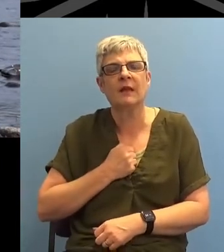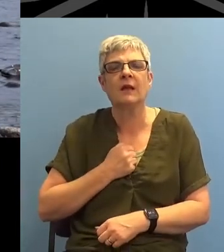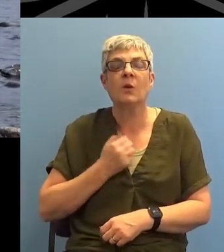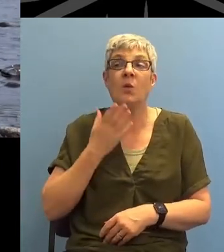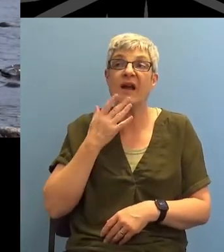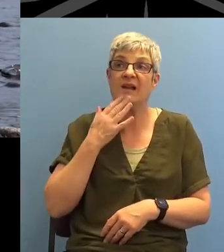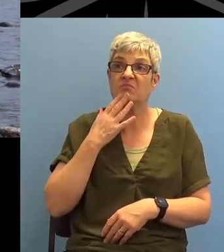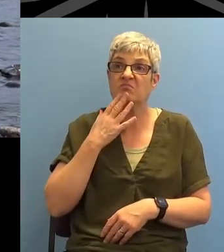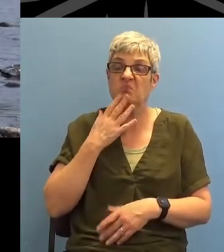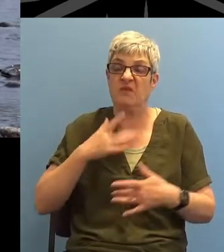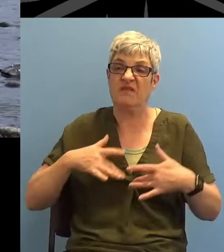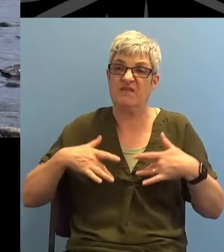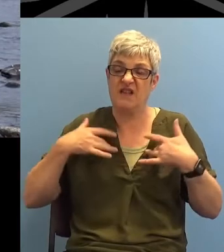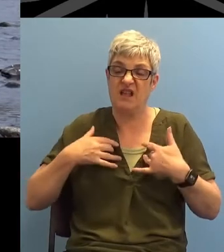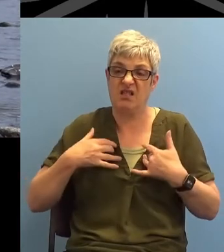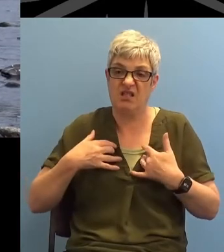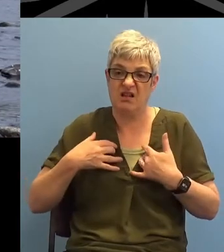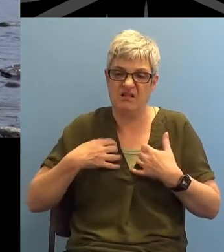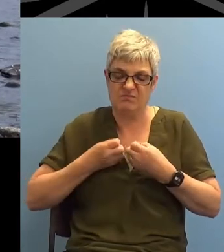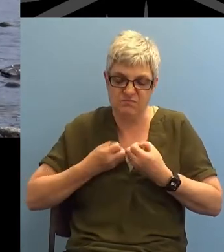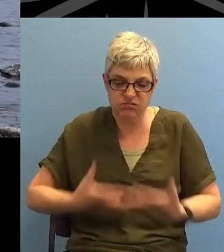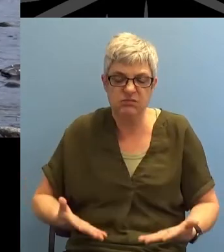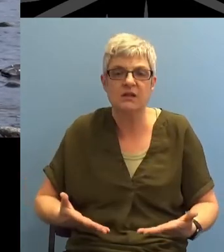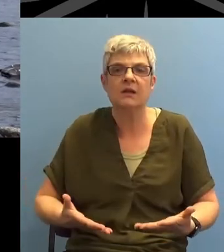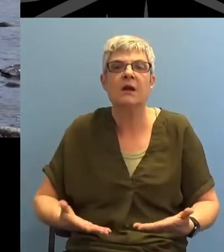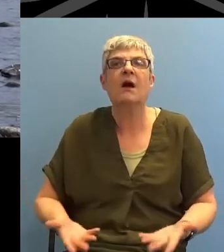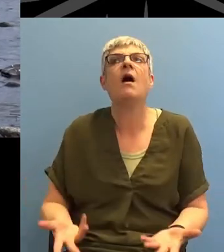When we feel empty, fill us with life afresh.